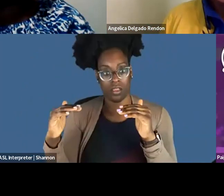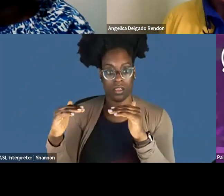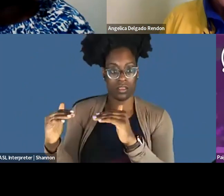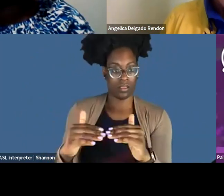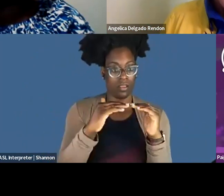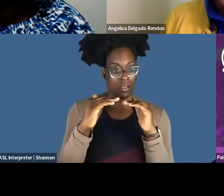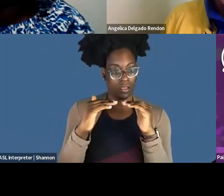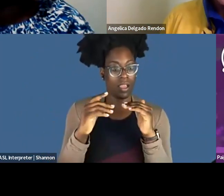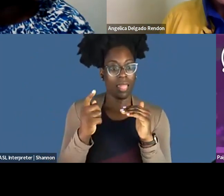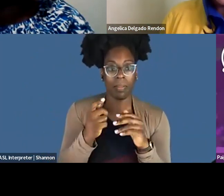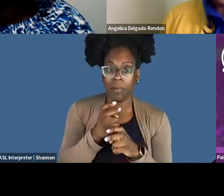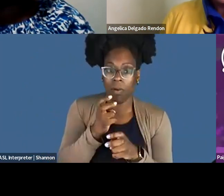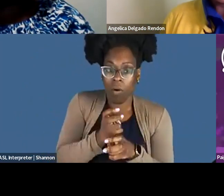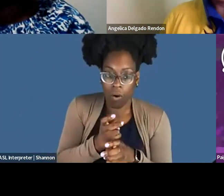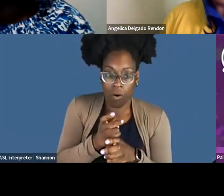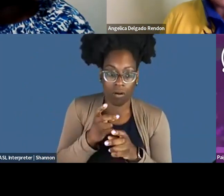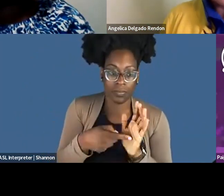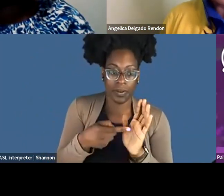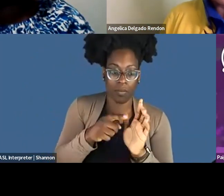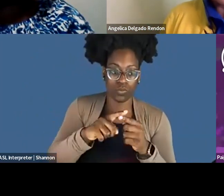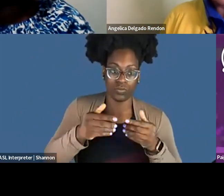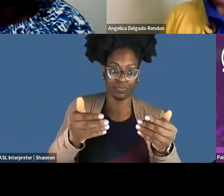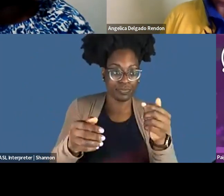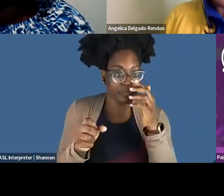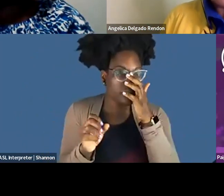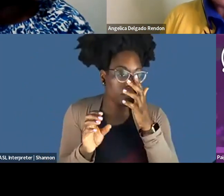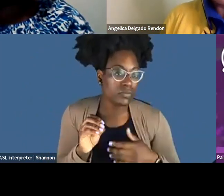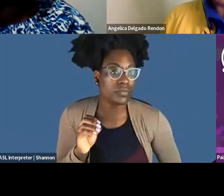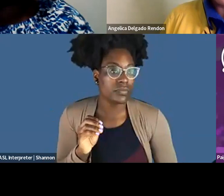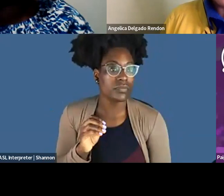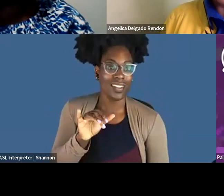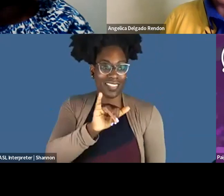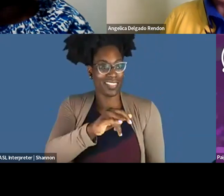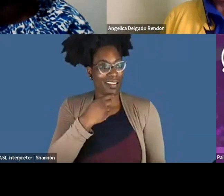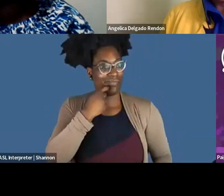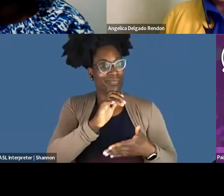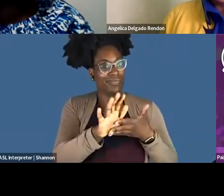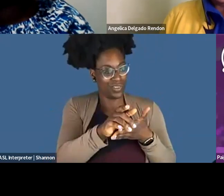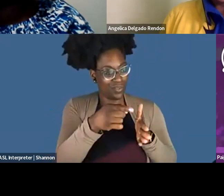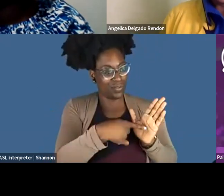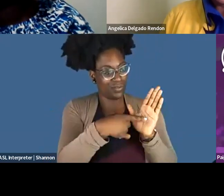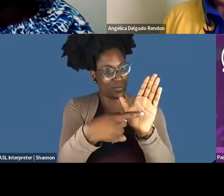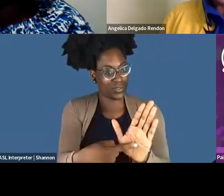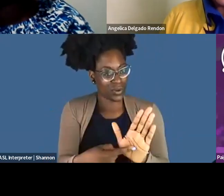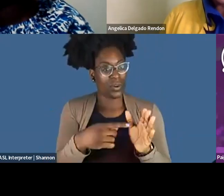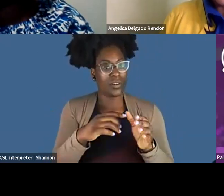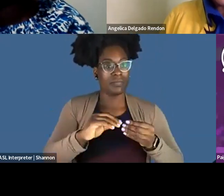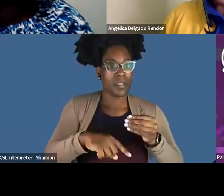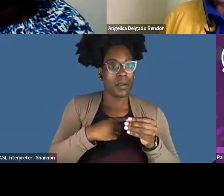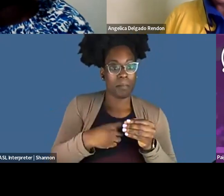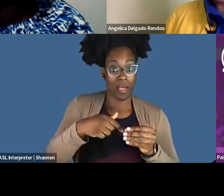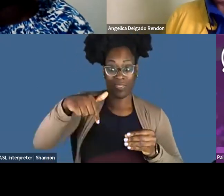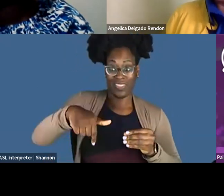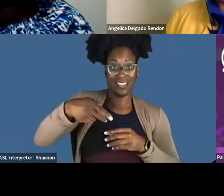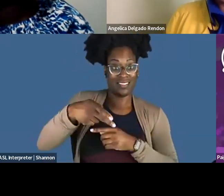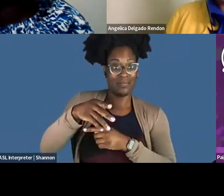the video they talk about how this began in more formally in Brazil in the